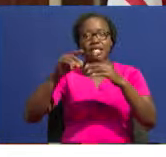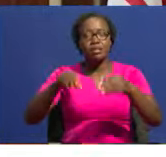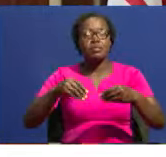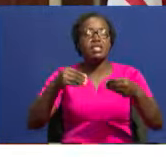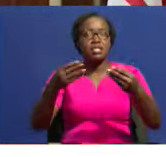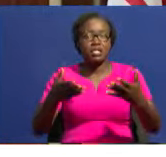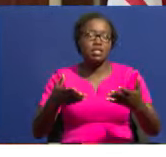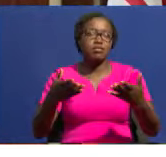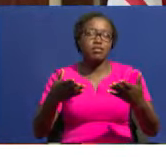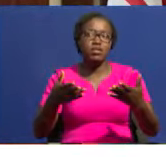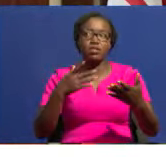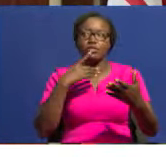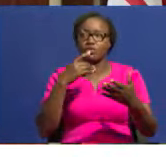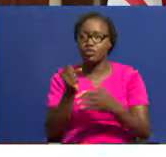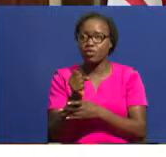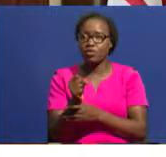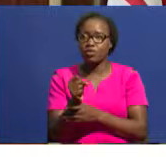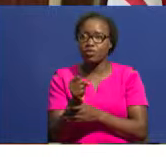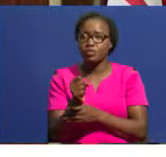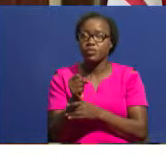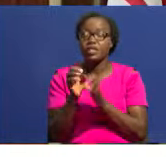that